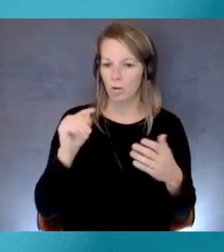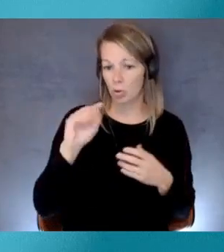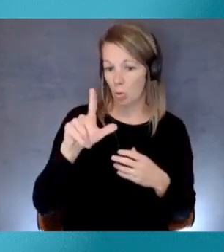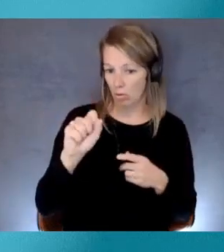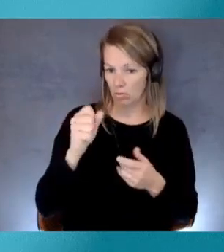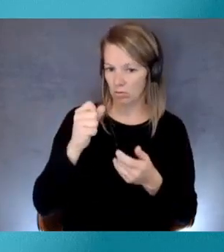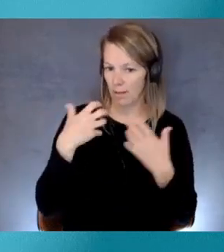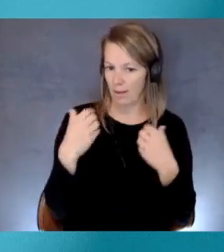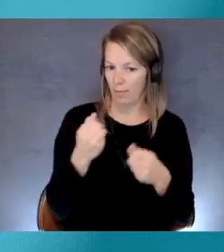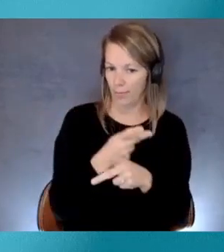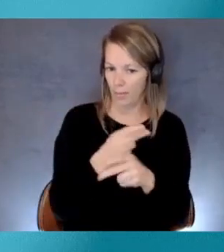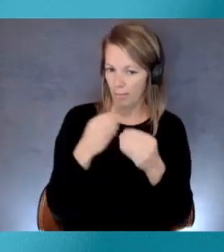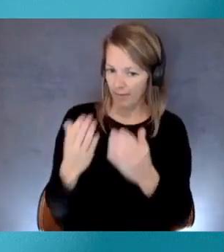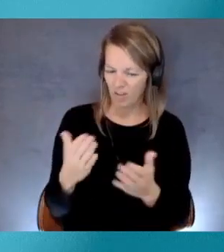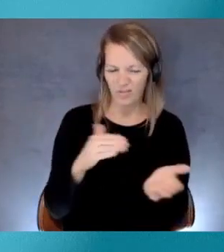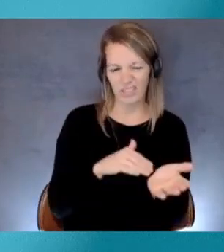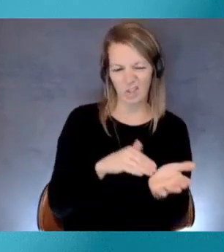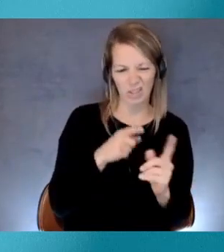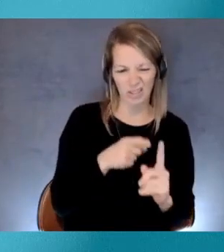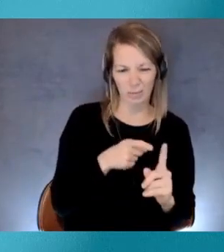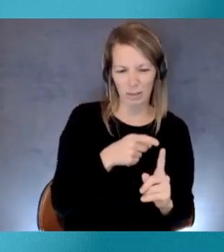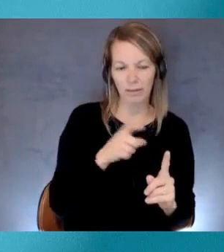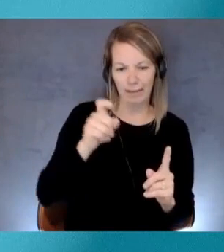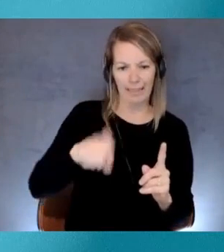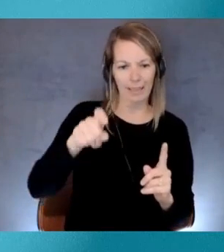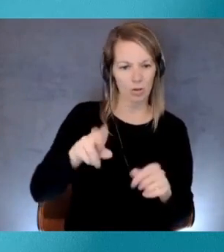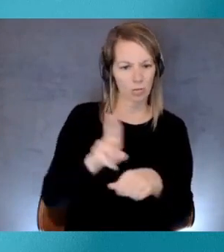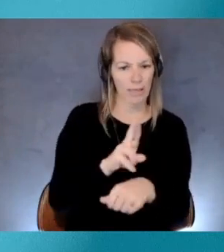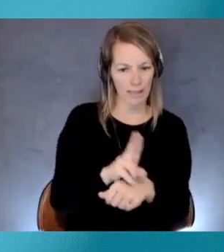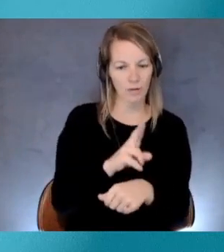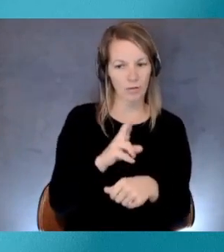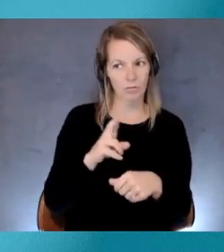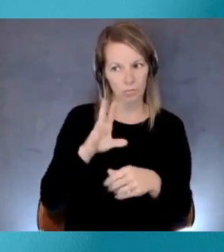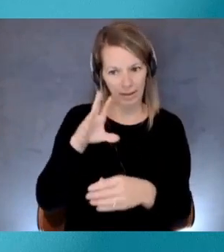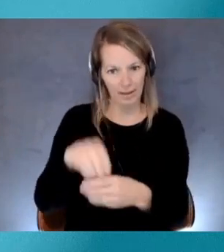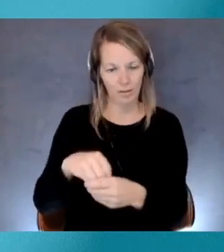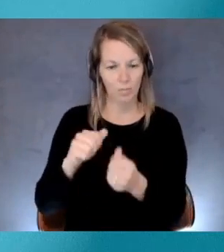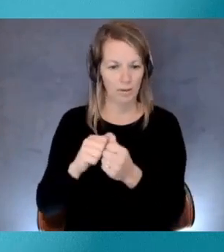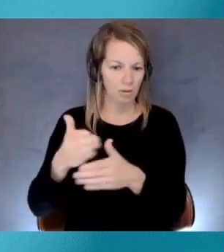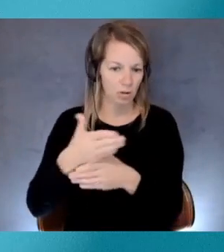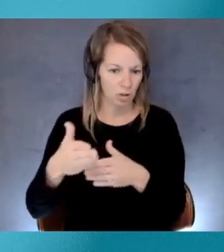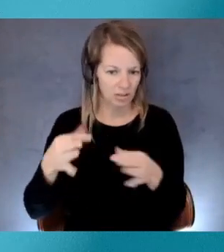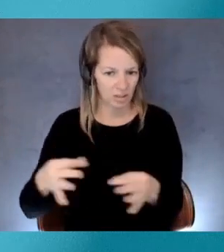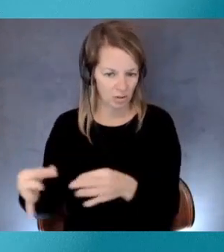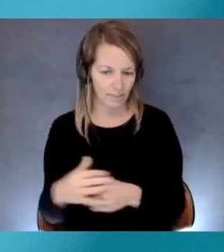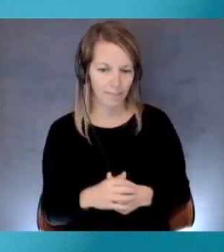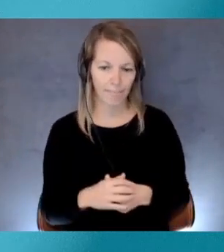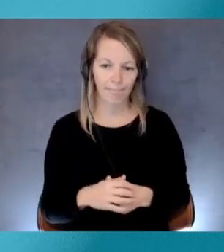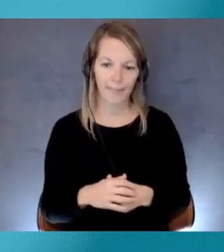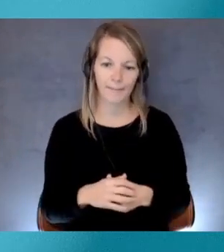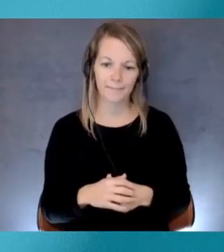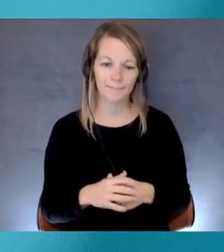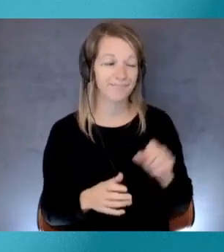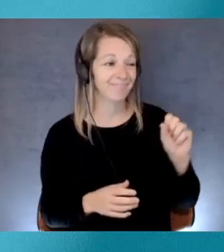healthcare providers, physicians in particular, need to engage in shared decision making with their patients? Yeah, I think first and